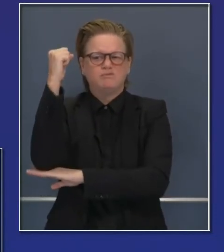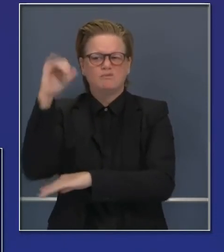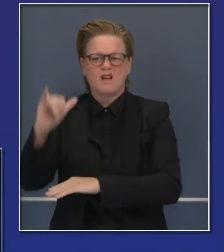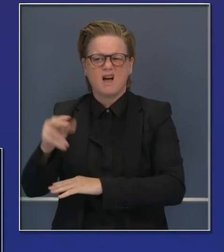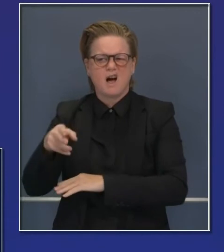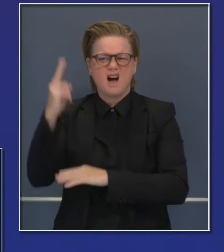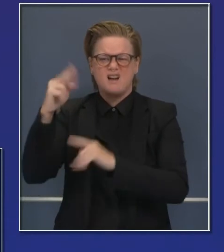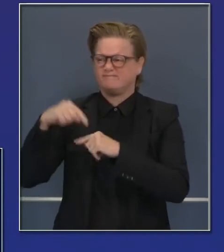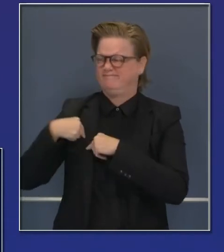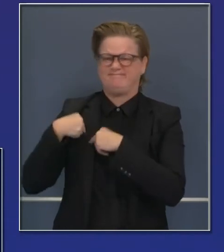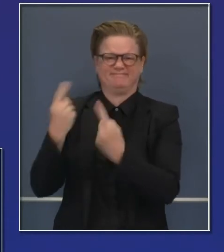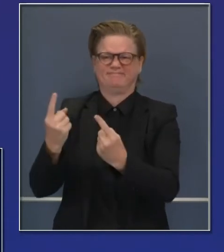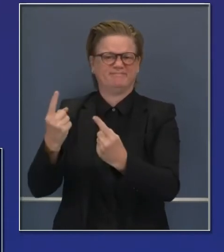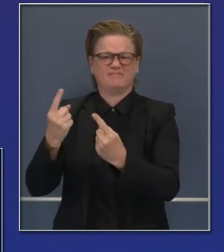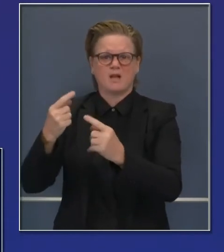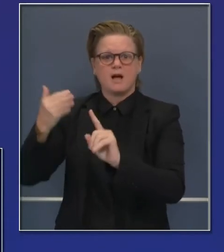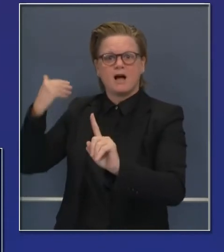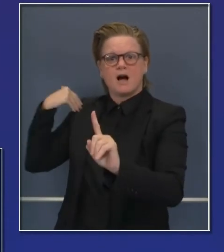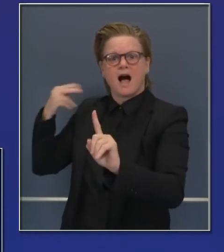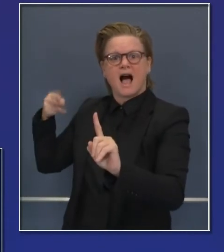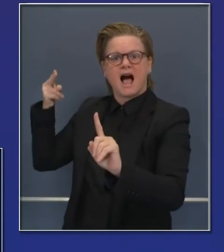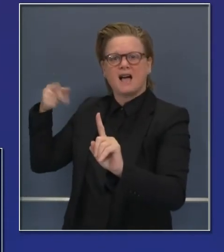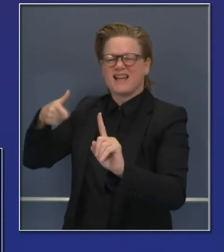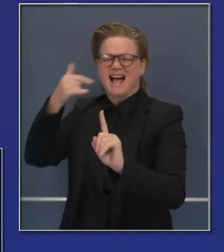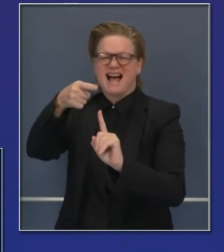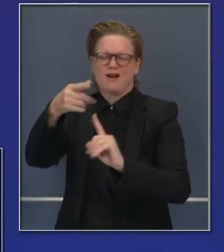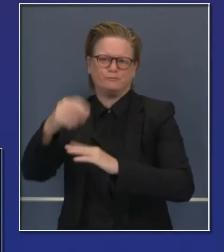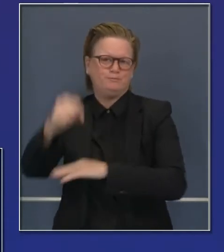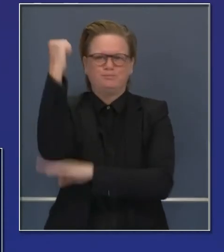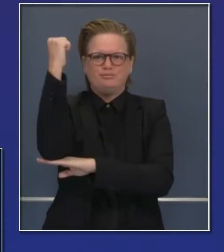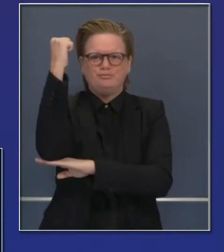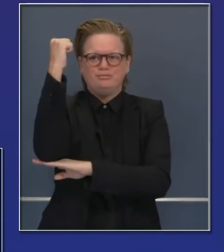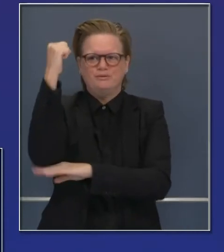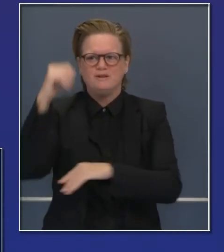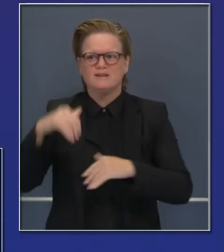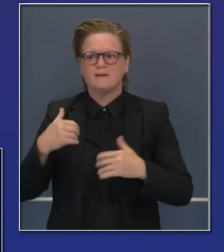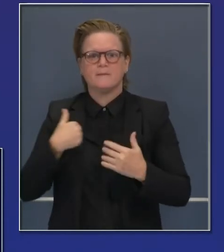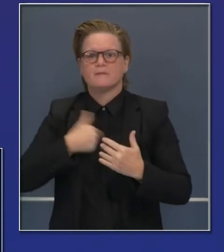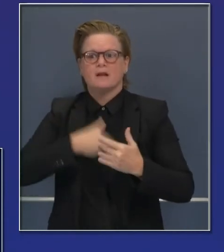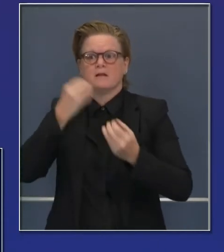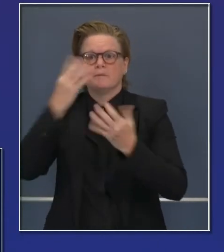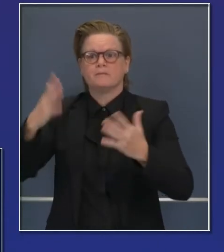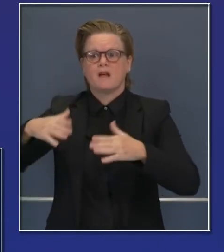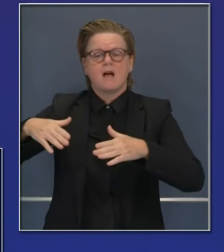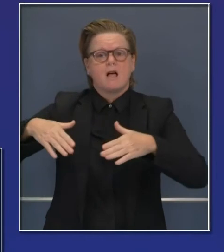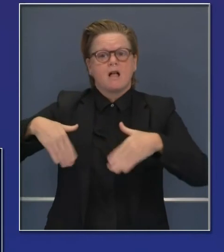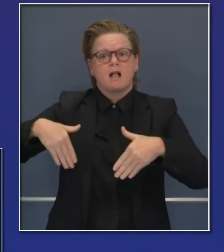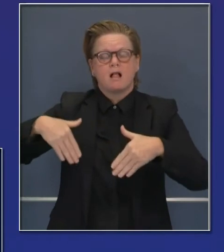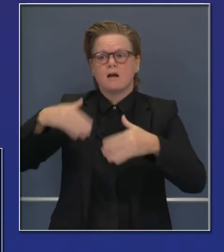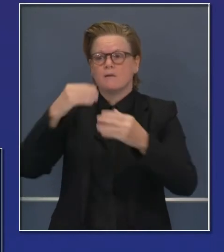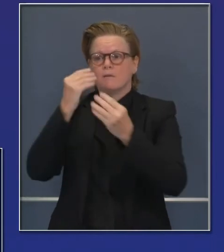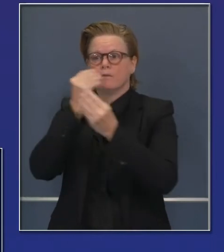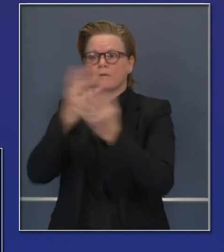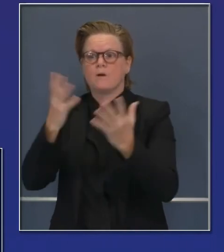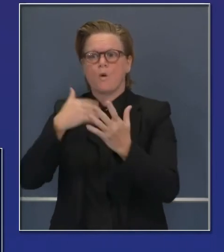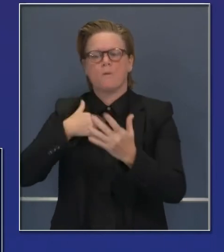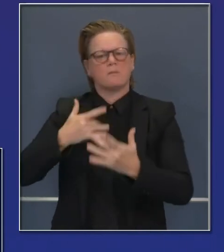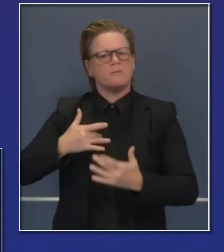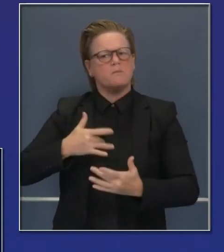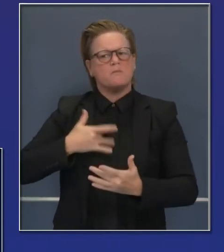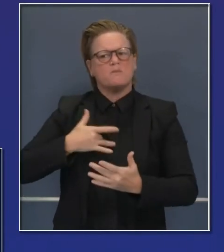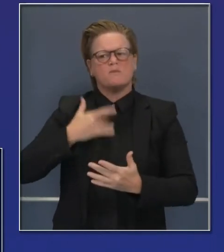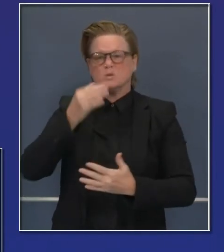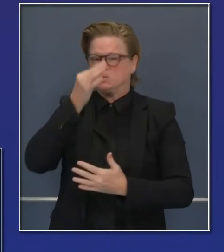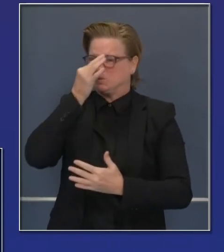of Thanksgiving, they have not yet been felt. They will be felt in a number of weeks. Dr. Fauci, I think, said it